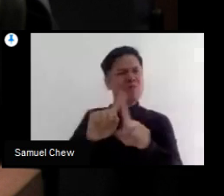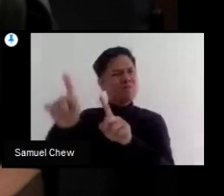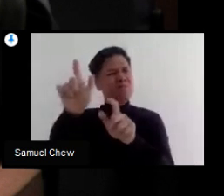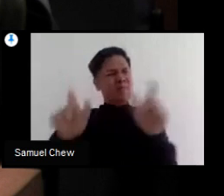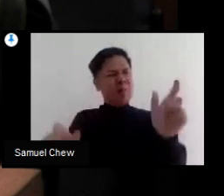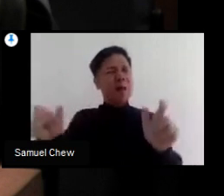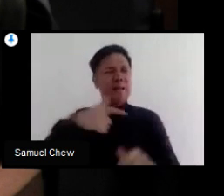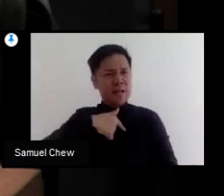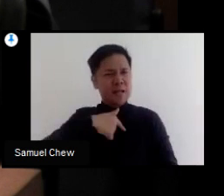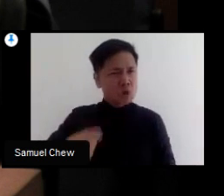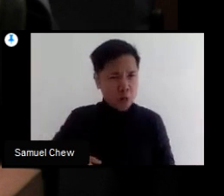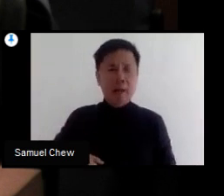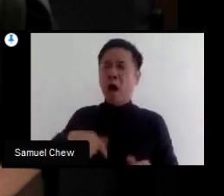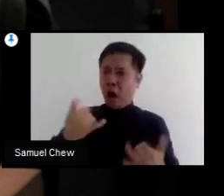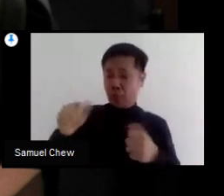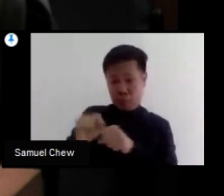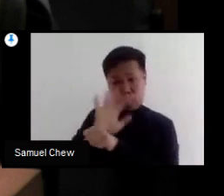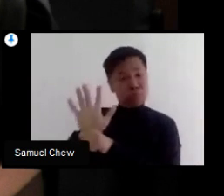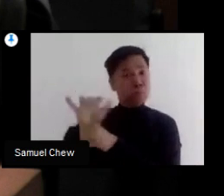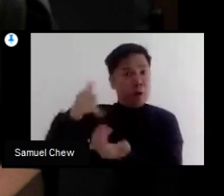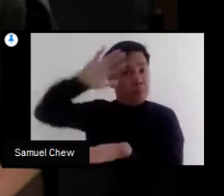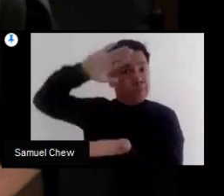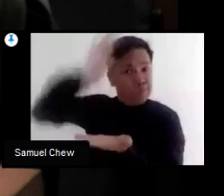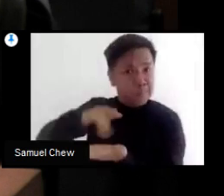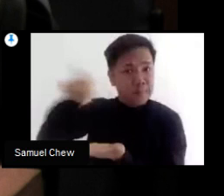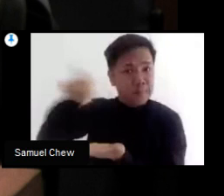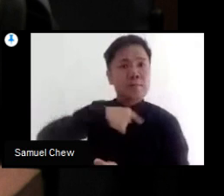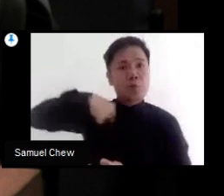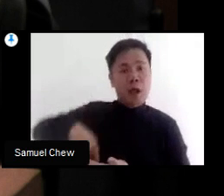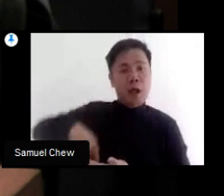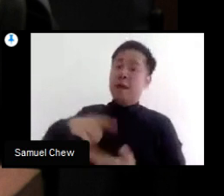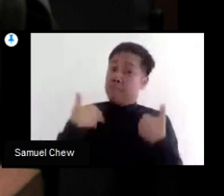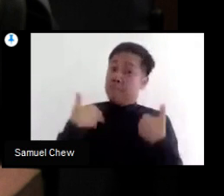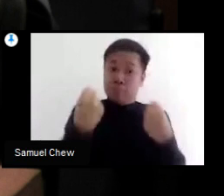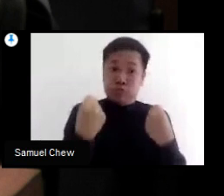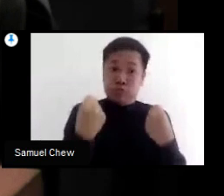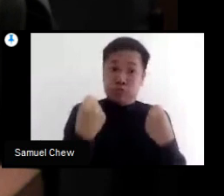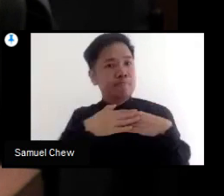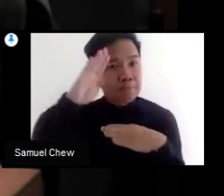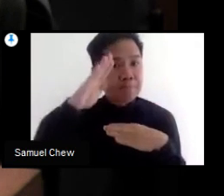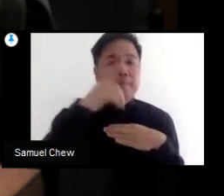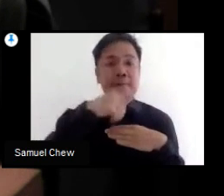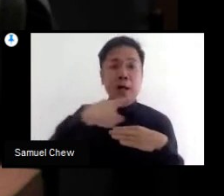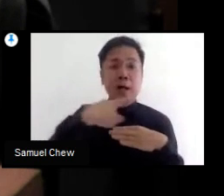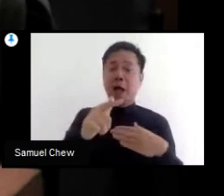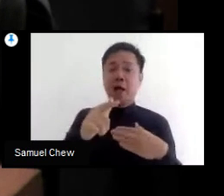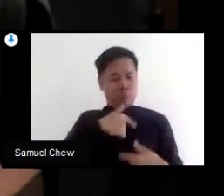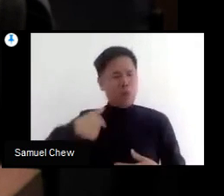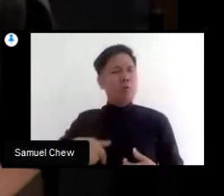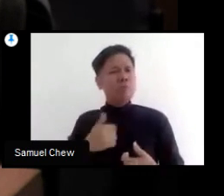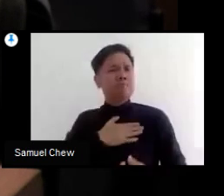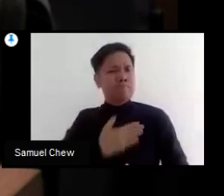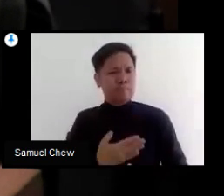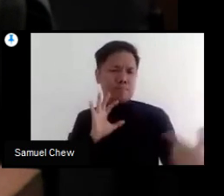the epidemic under control, improve the health of these people. And China is ready to work with the international community to implement the